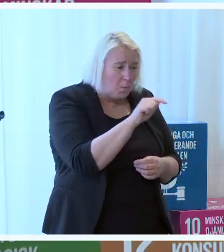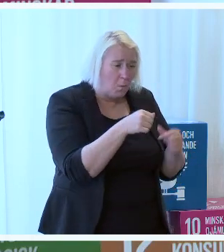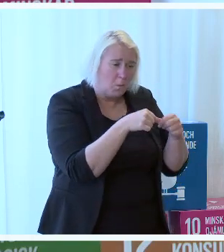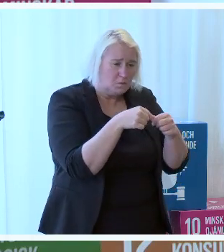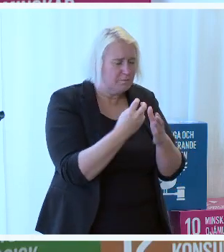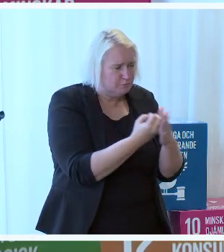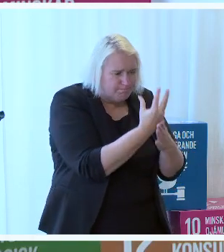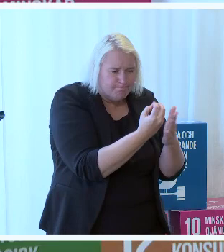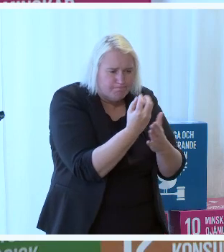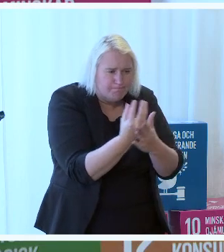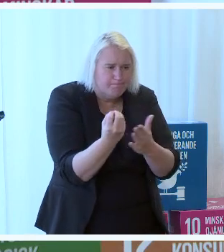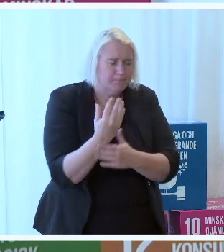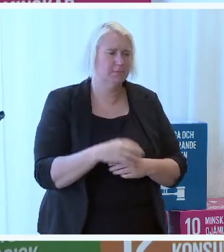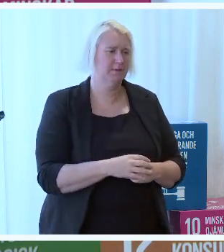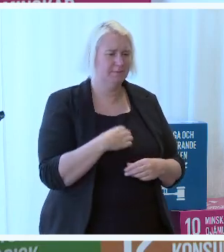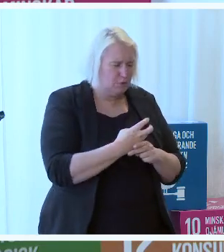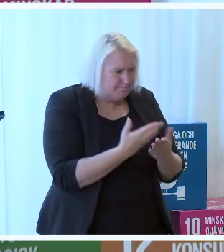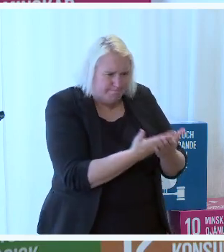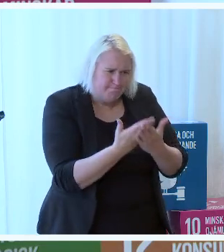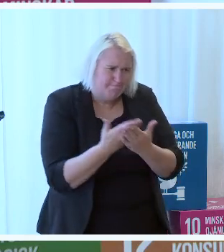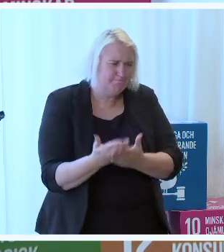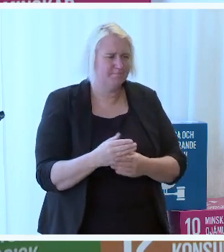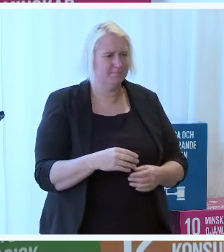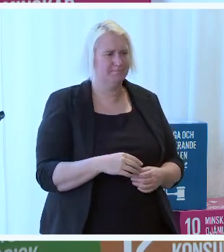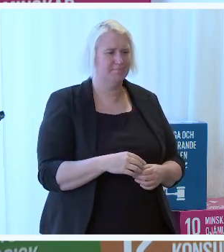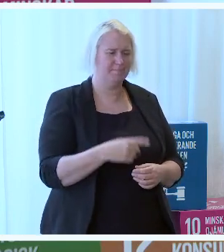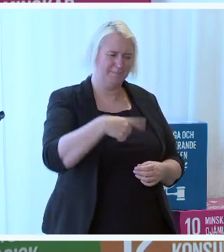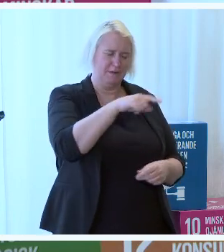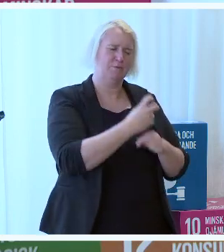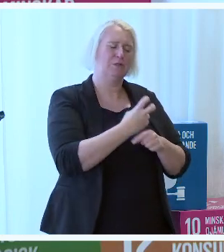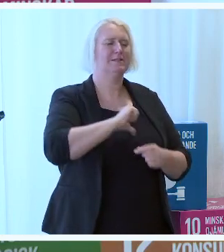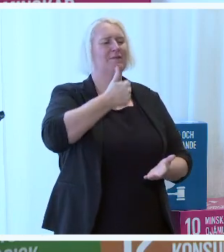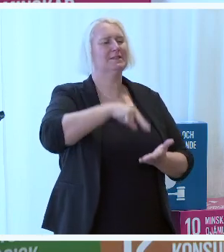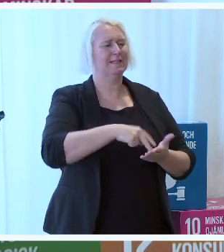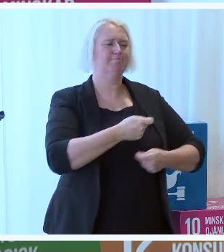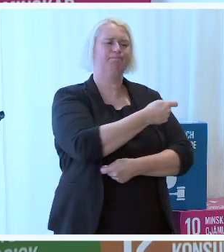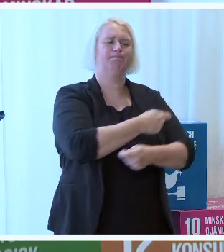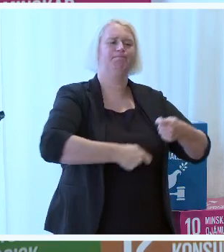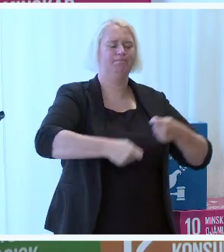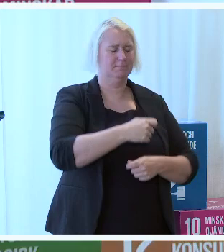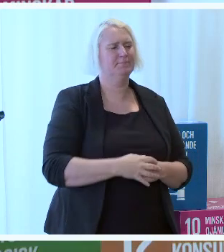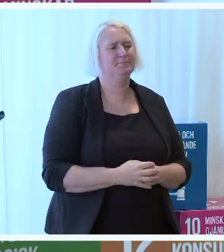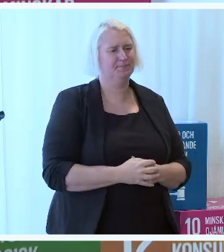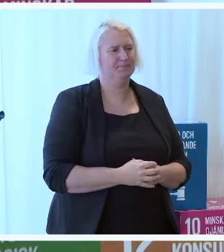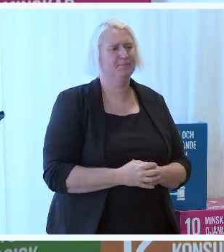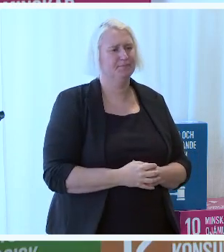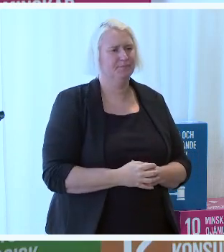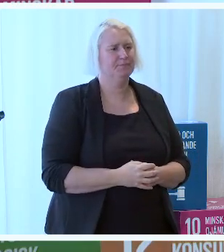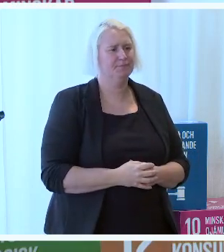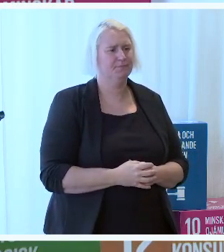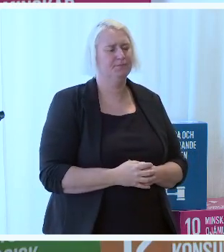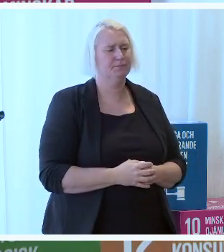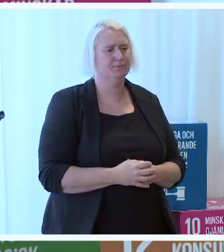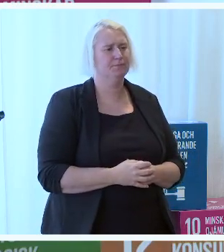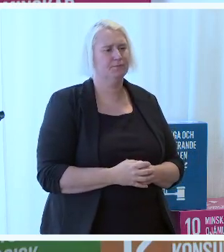we help them be economically strong by shea butter production in Mali, for example.